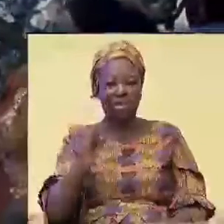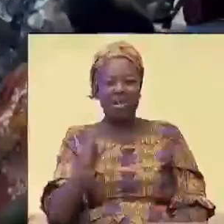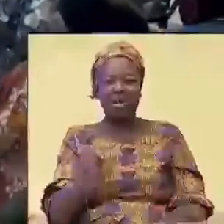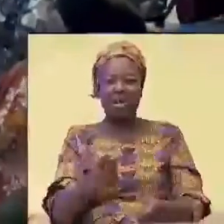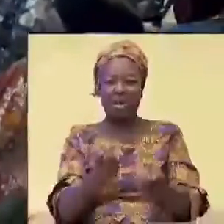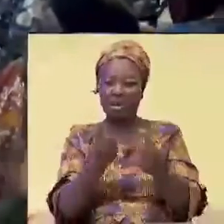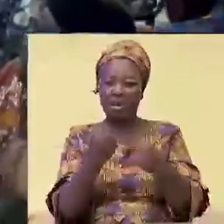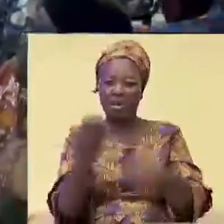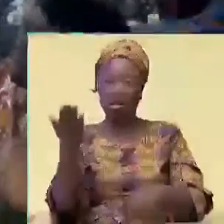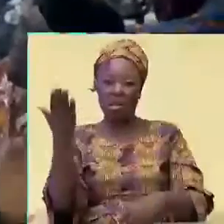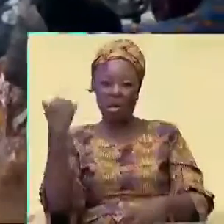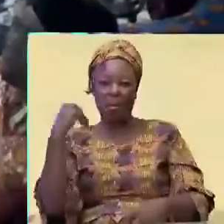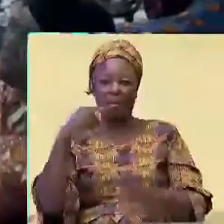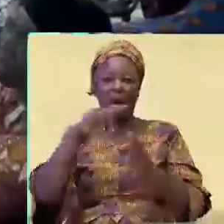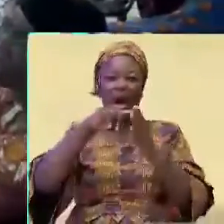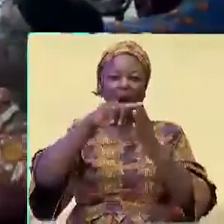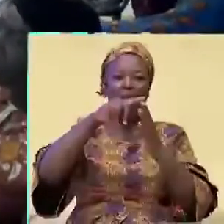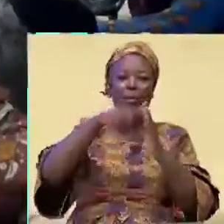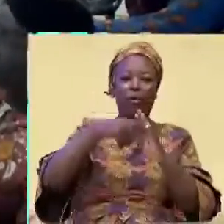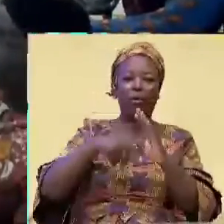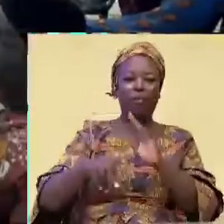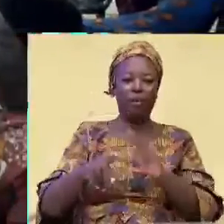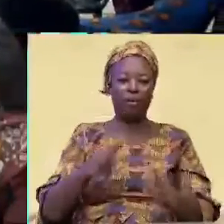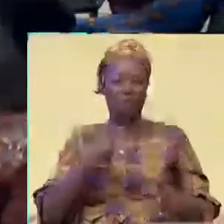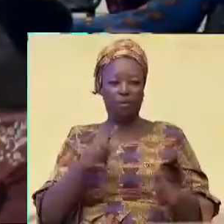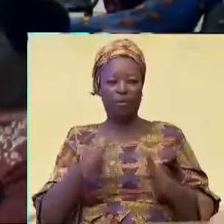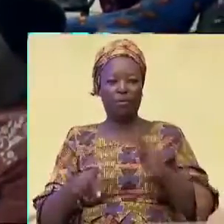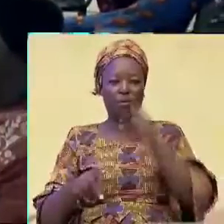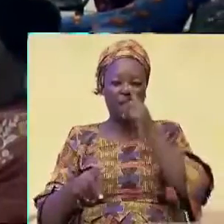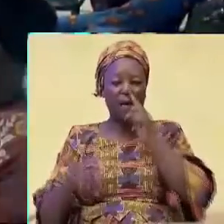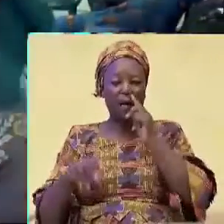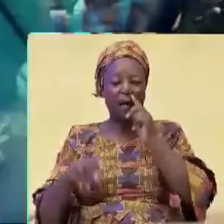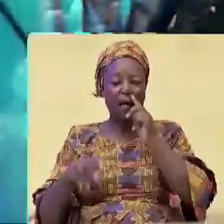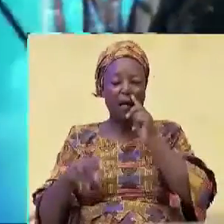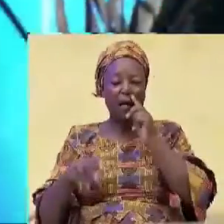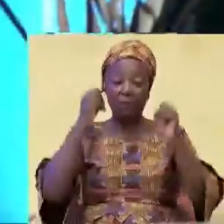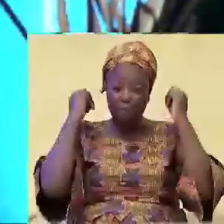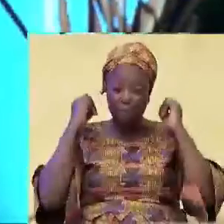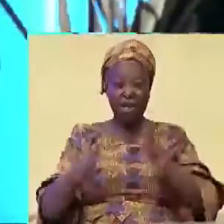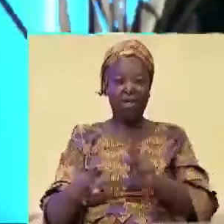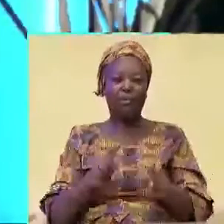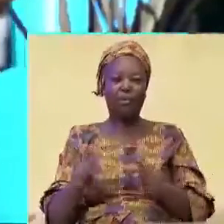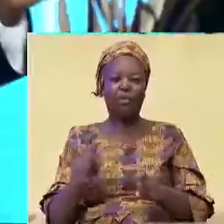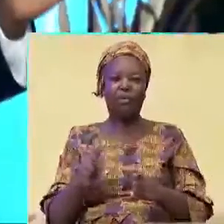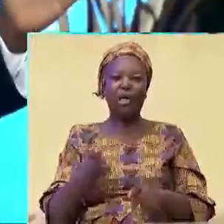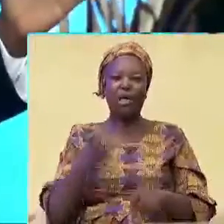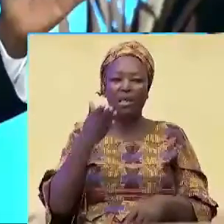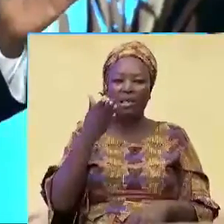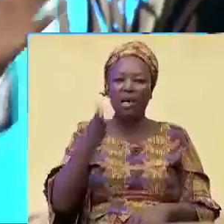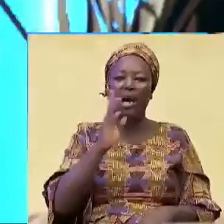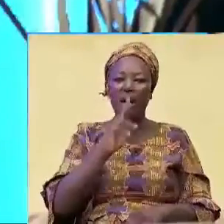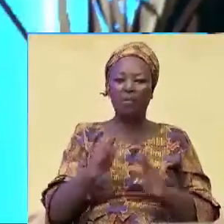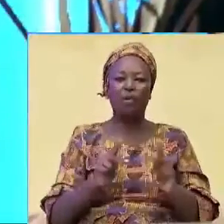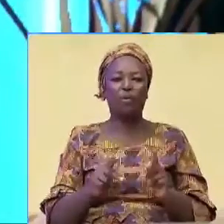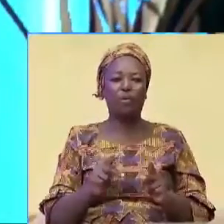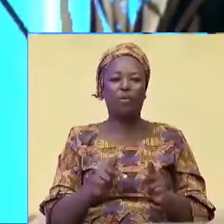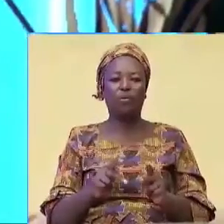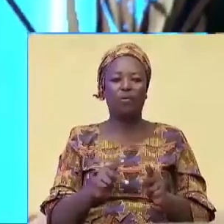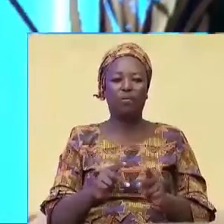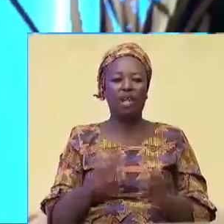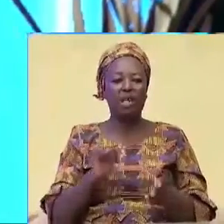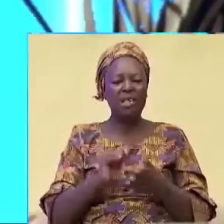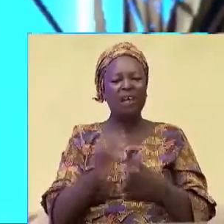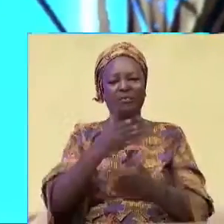She came in the press. That's the crowd. There are